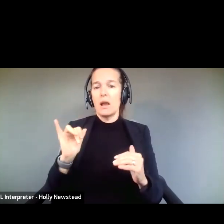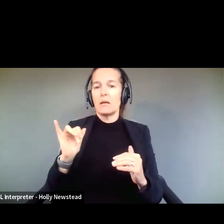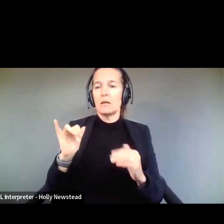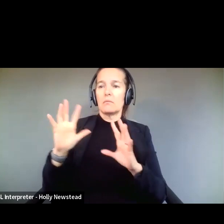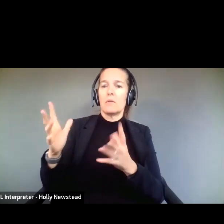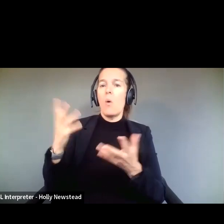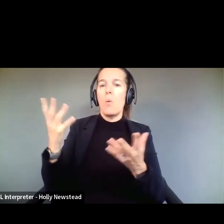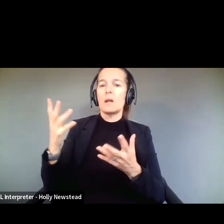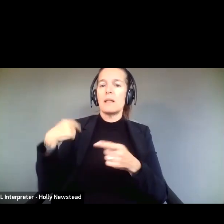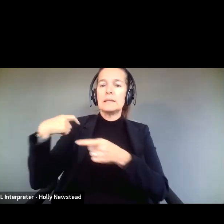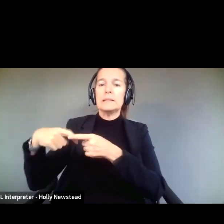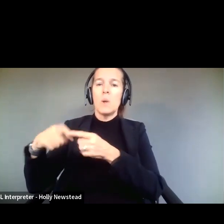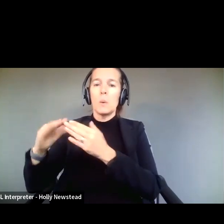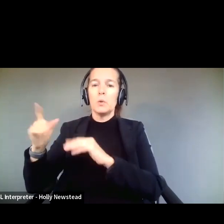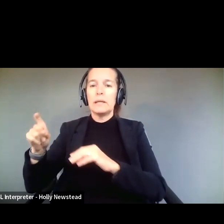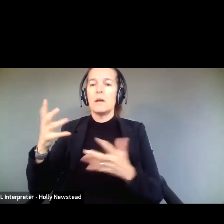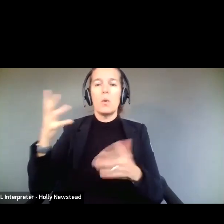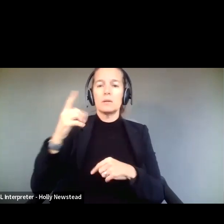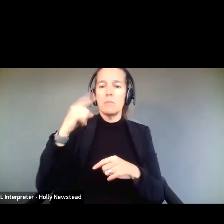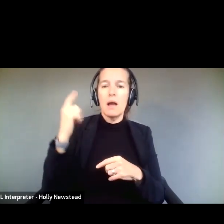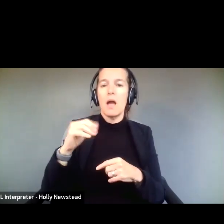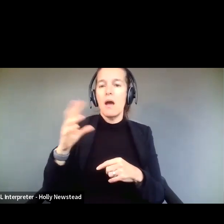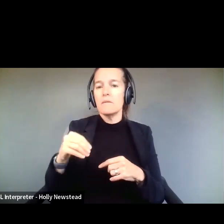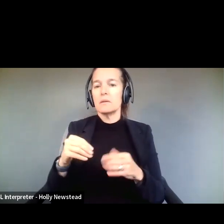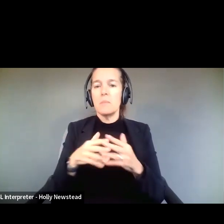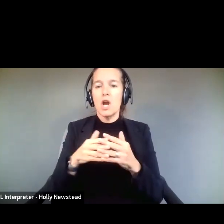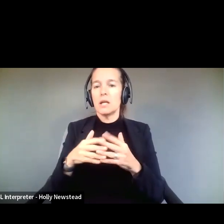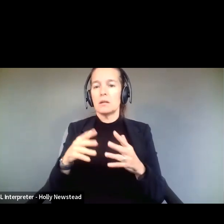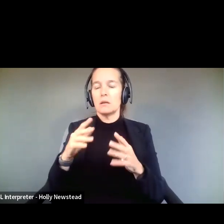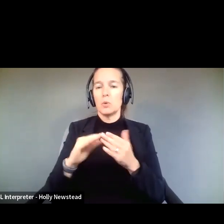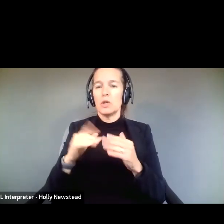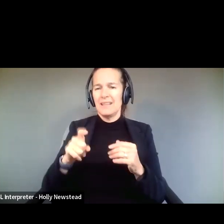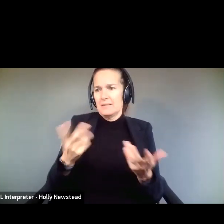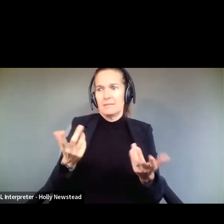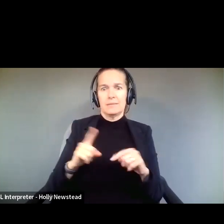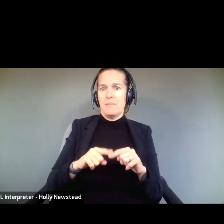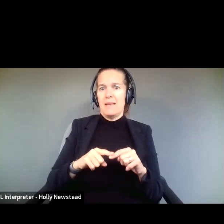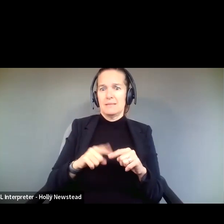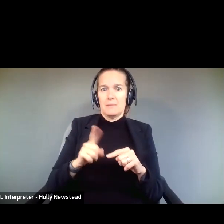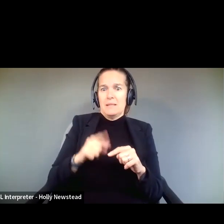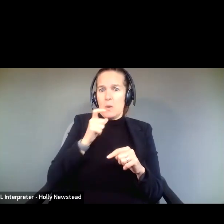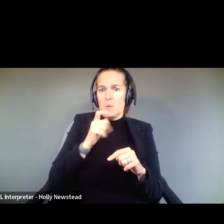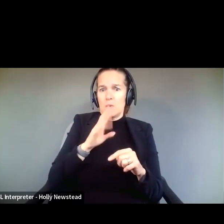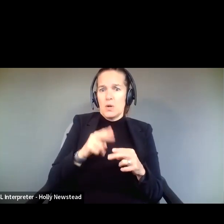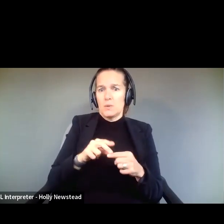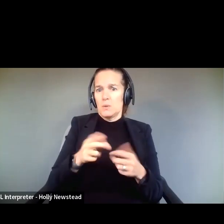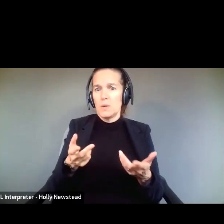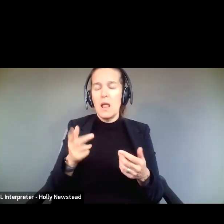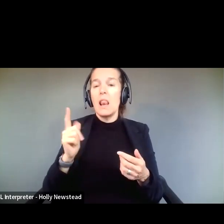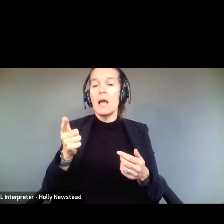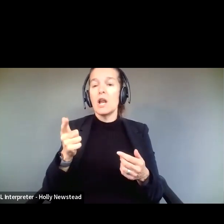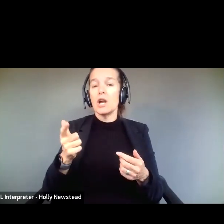What does the Black African American community need? Depends on who you're talking to. Layer on a